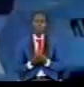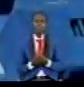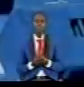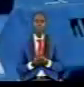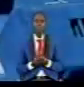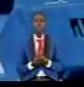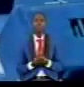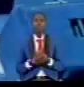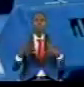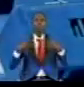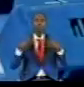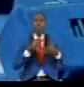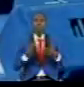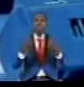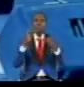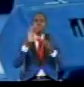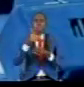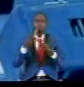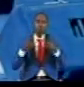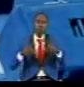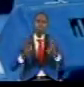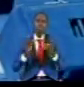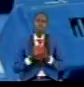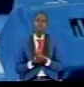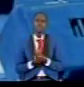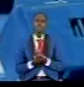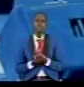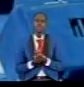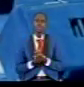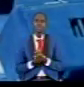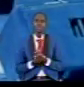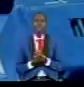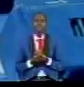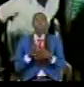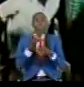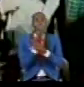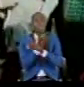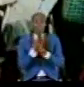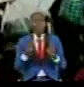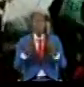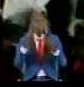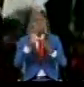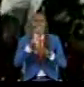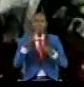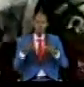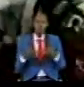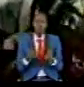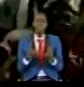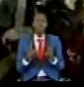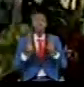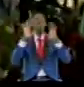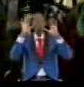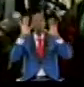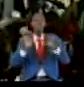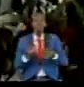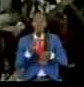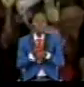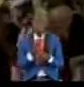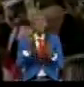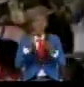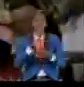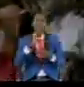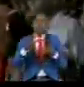healing coming your way. Amen. Deliverance coming your way. Amen. Miracle coming your way.